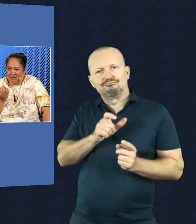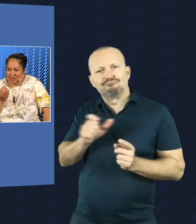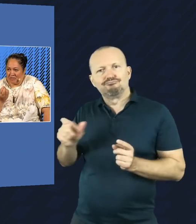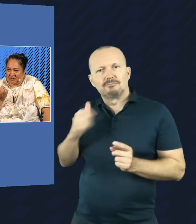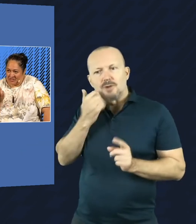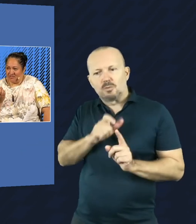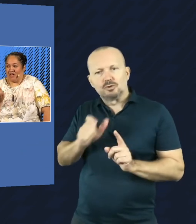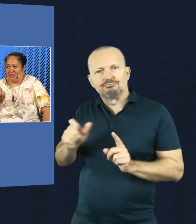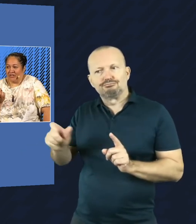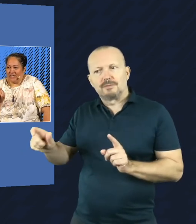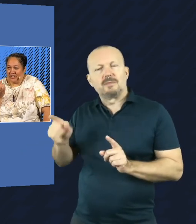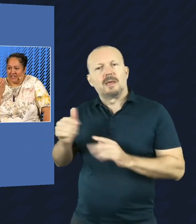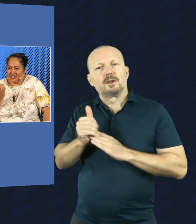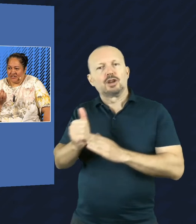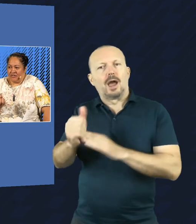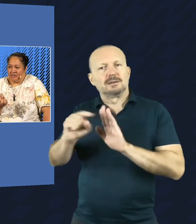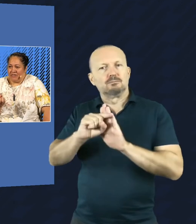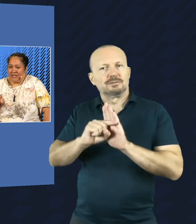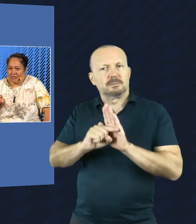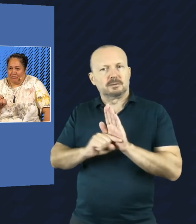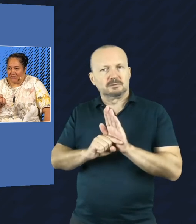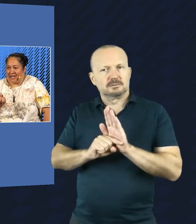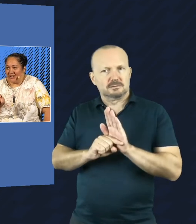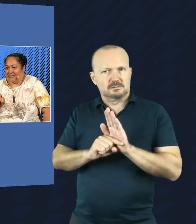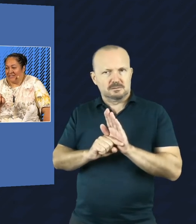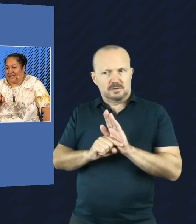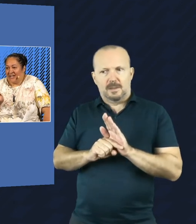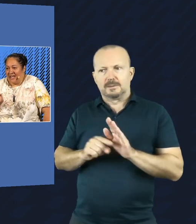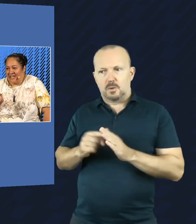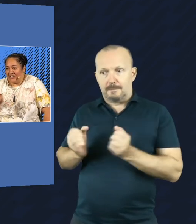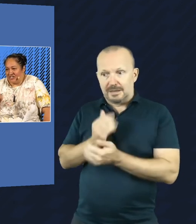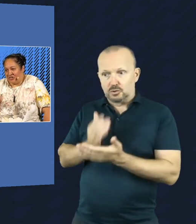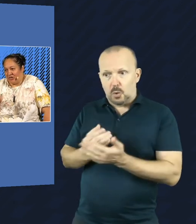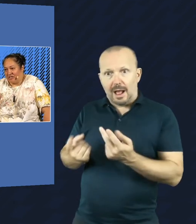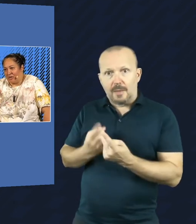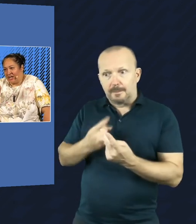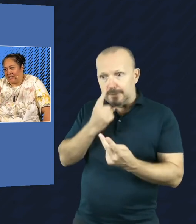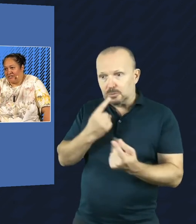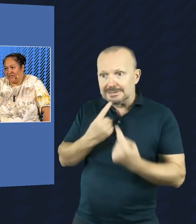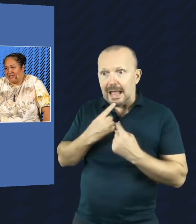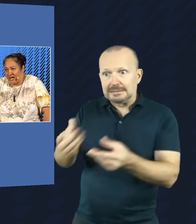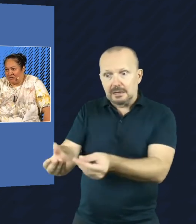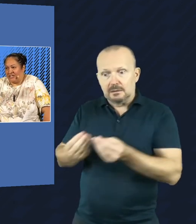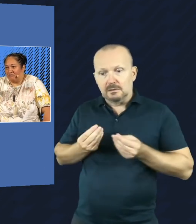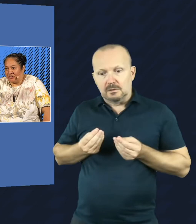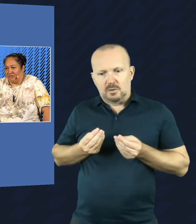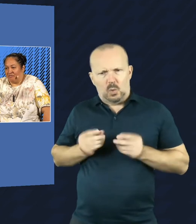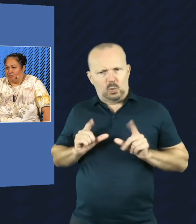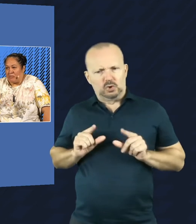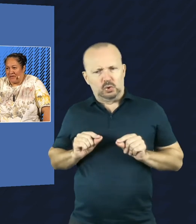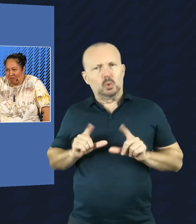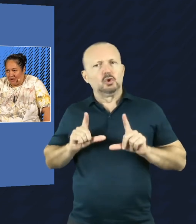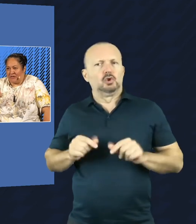that's the kaupapa of this framework, is to do good with other people's data. And it's joined by the kawa in the